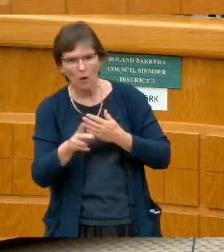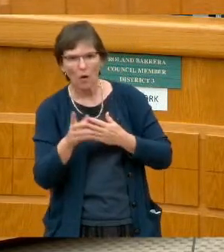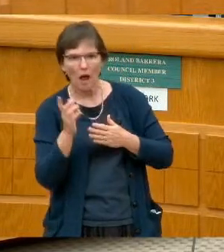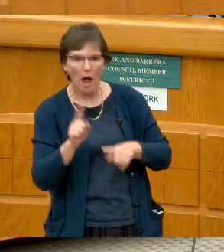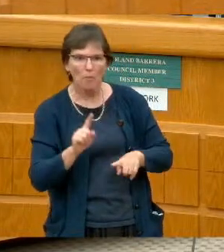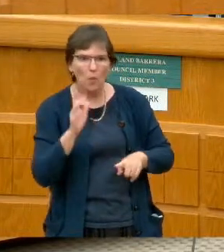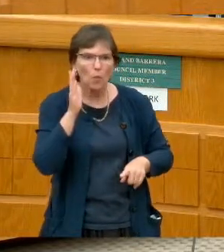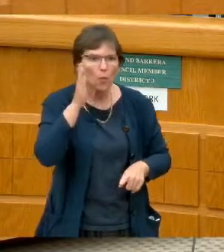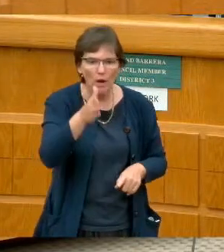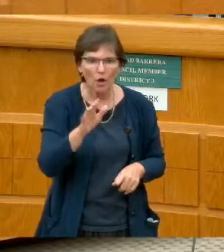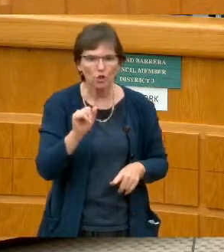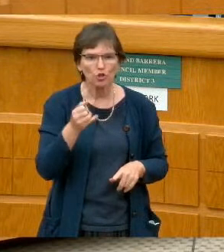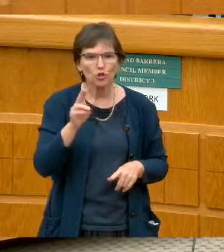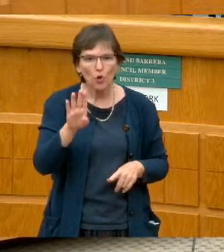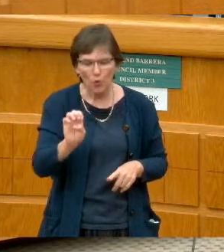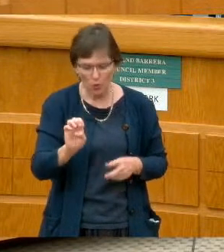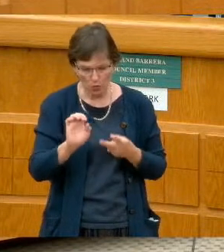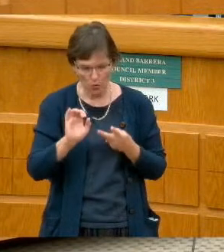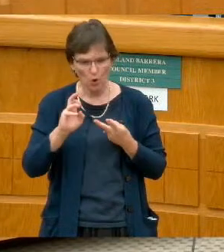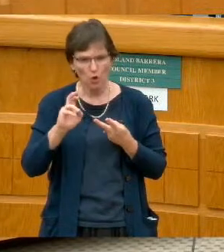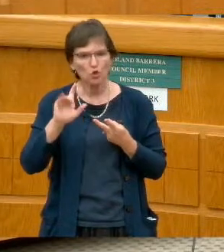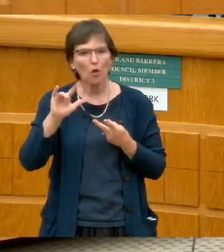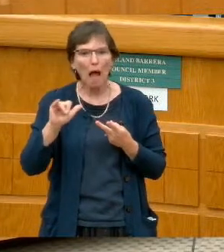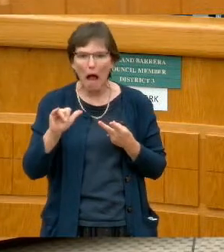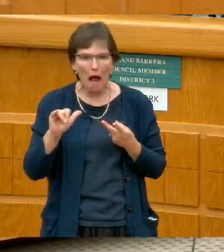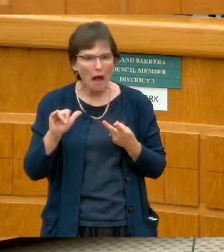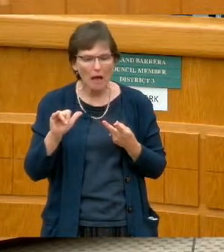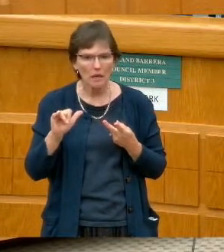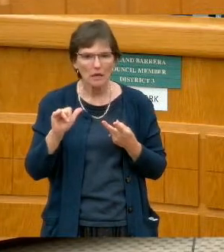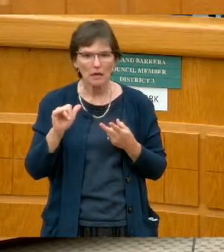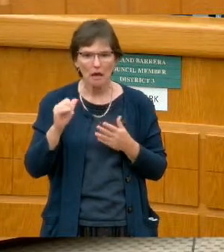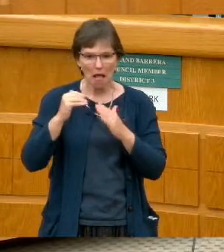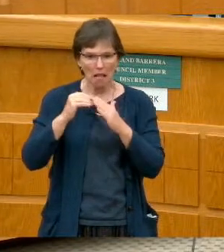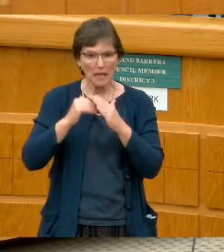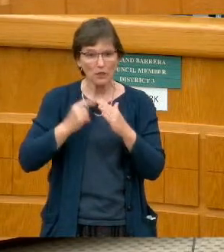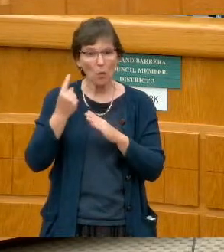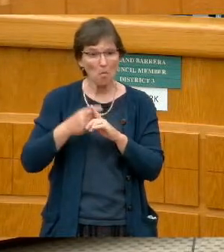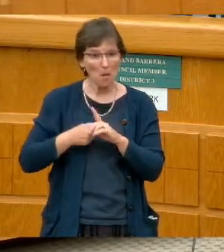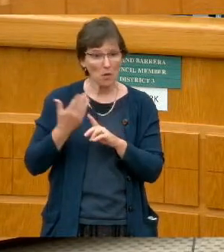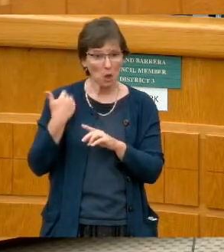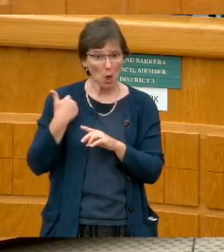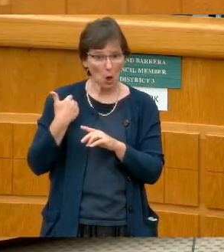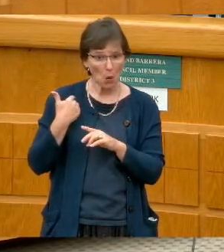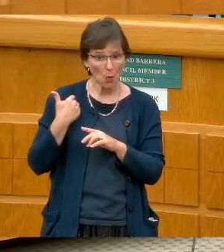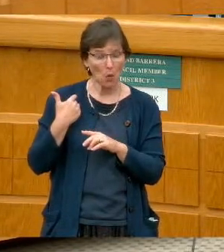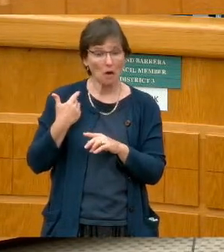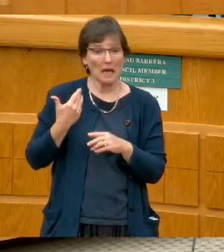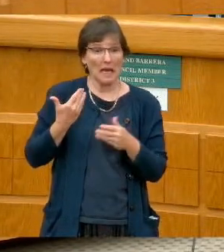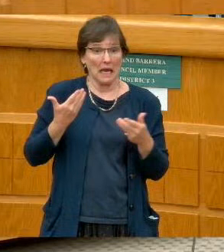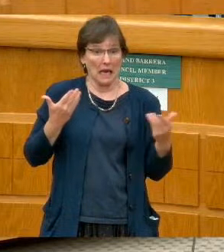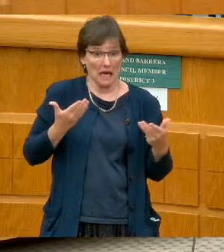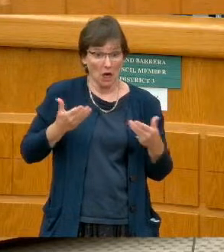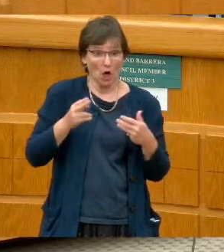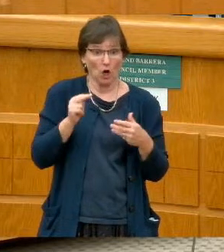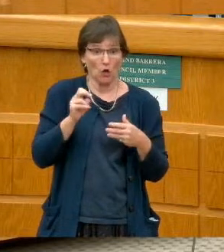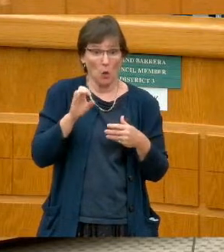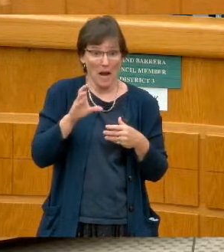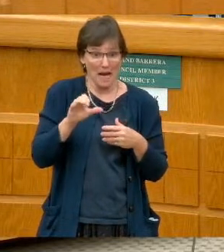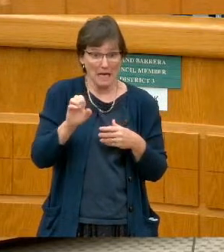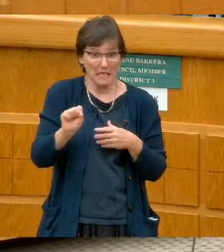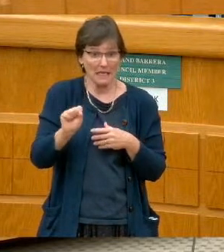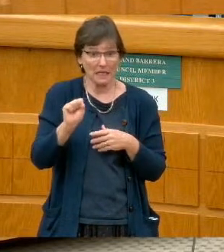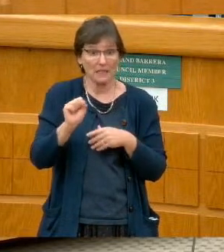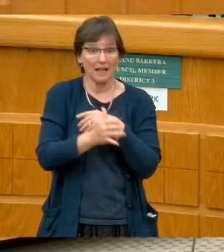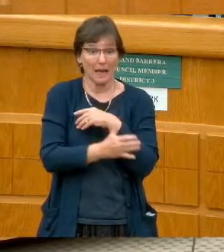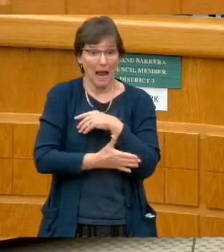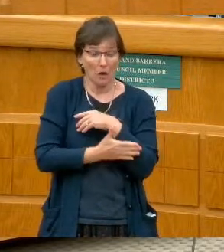of June, late June and July. It was less than a month ago that we were on national news